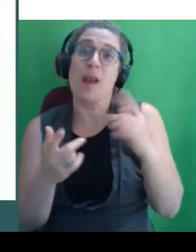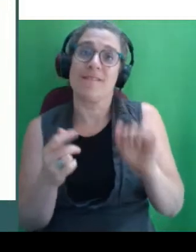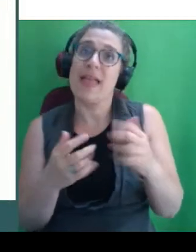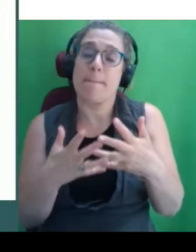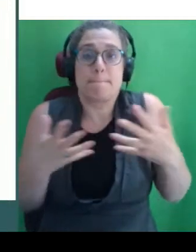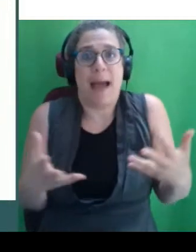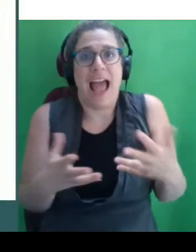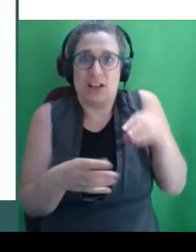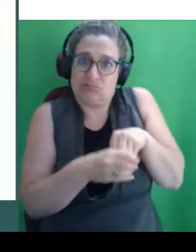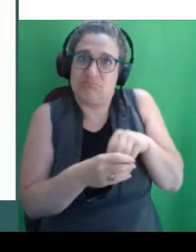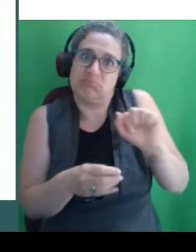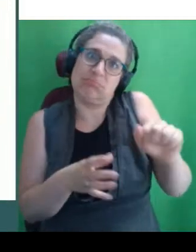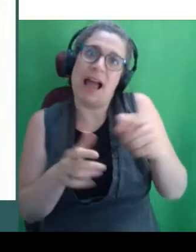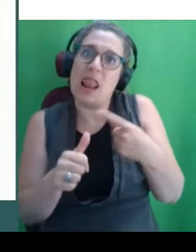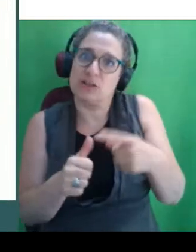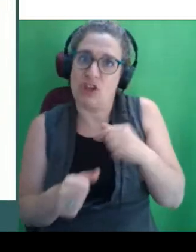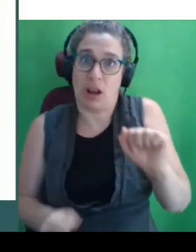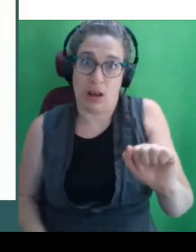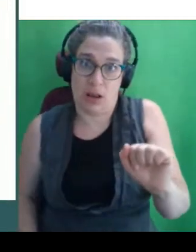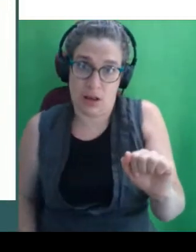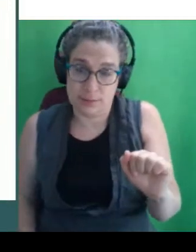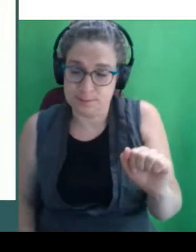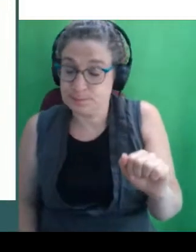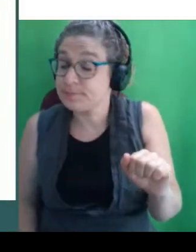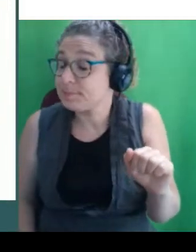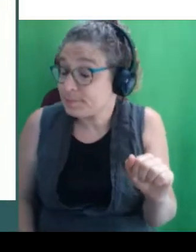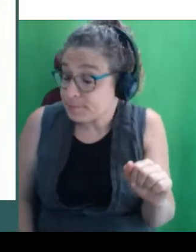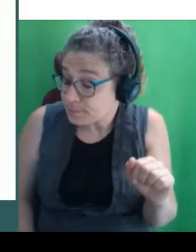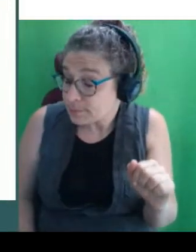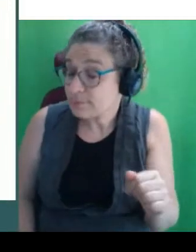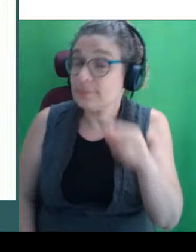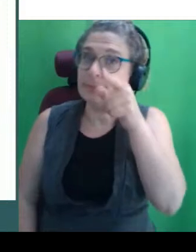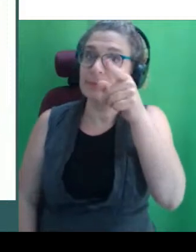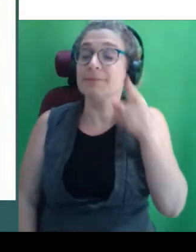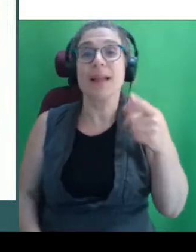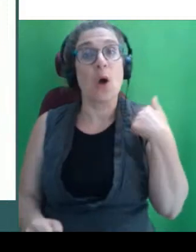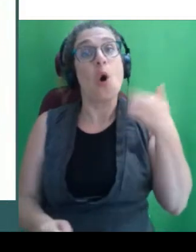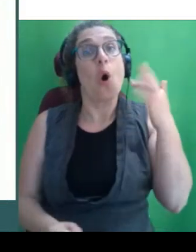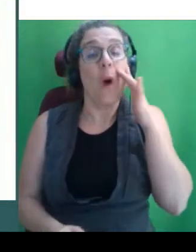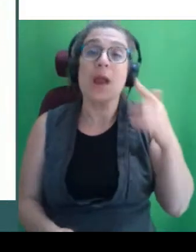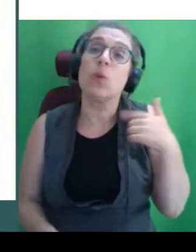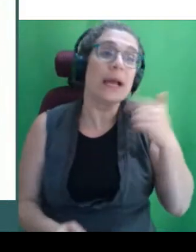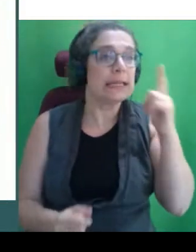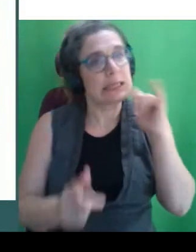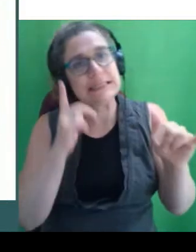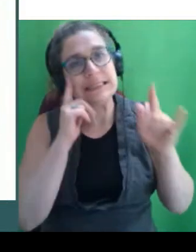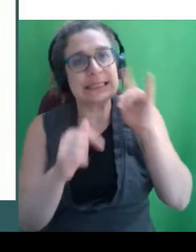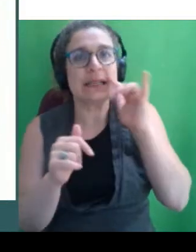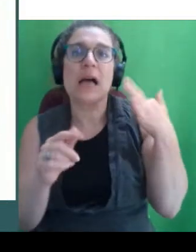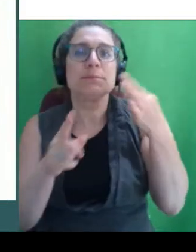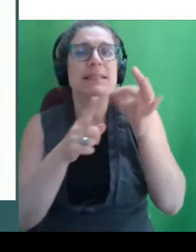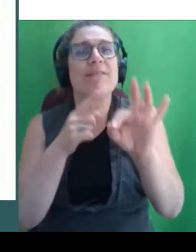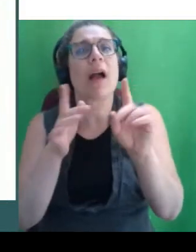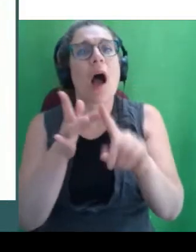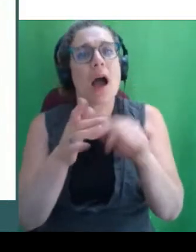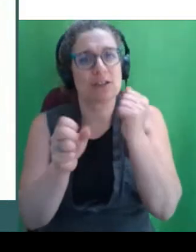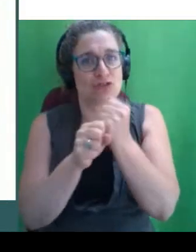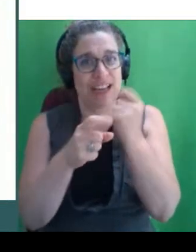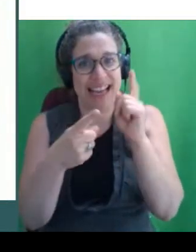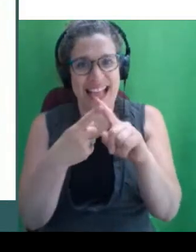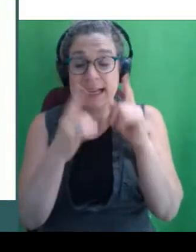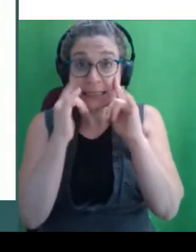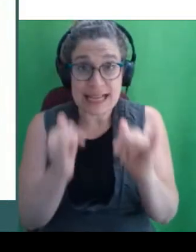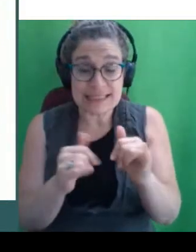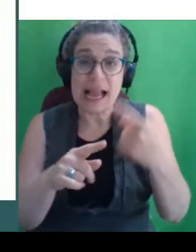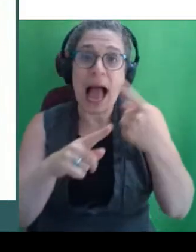So not surprisingly, in our testings, our specific IgE testing to cat and also our skin prick